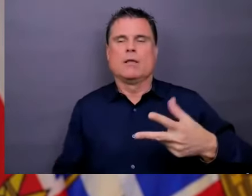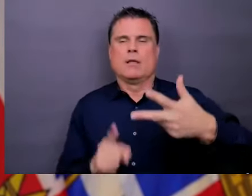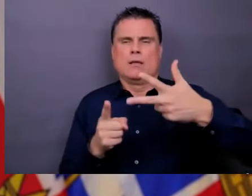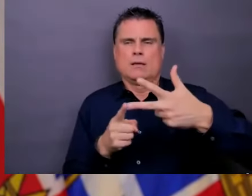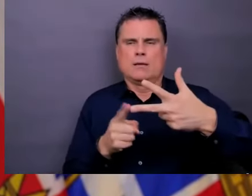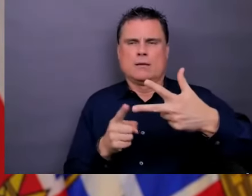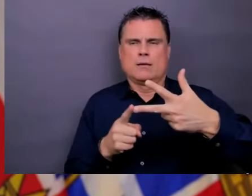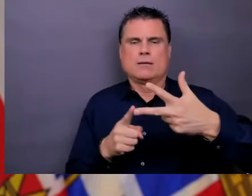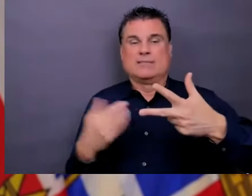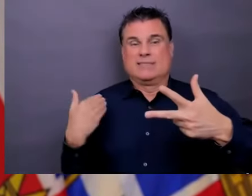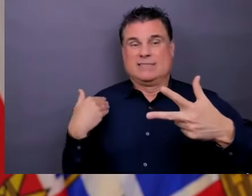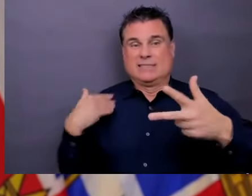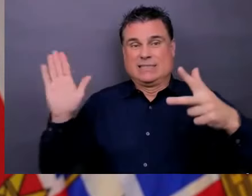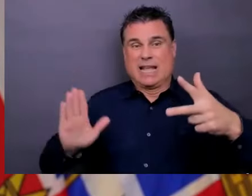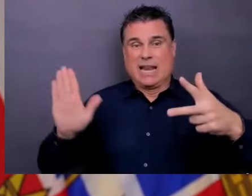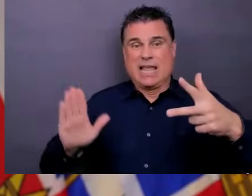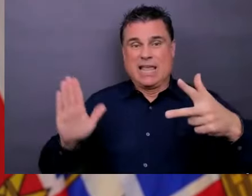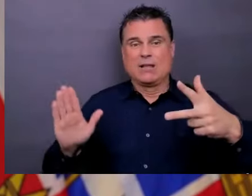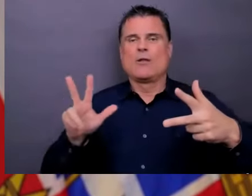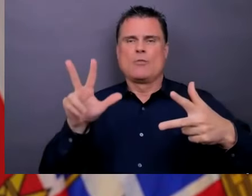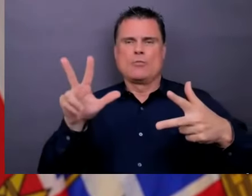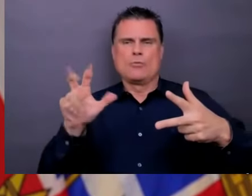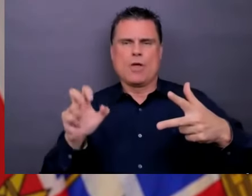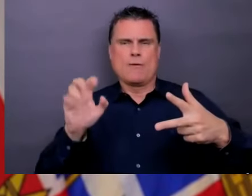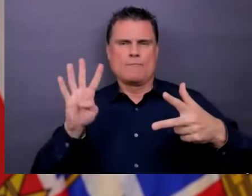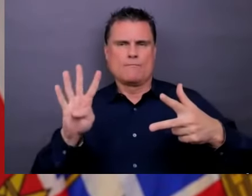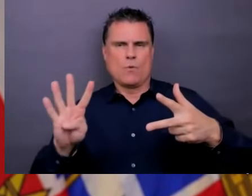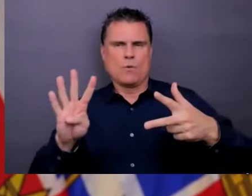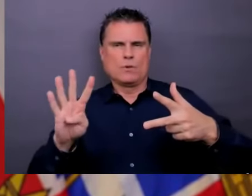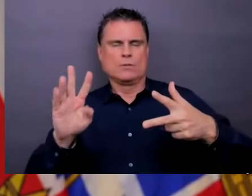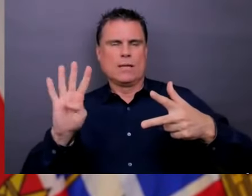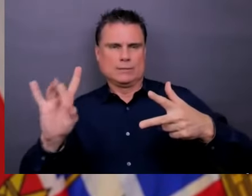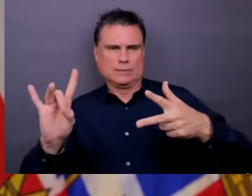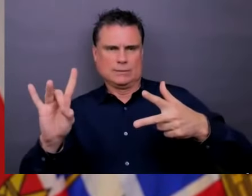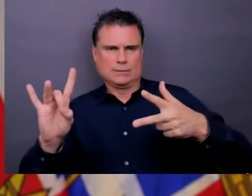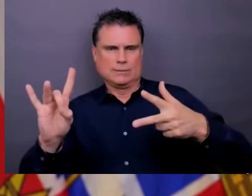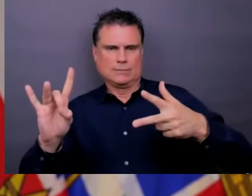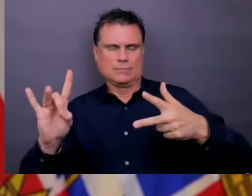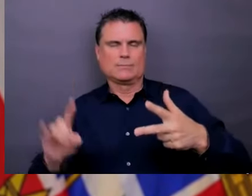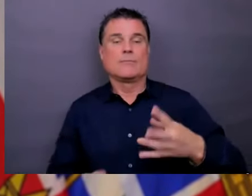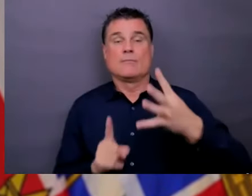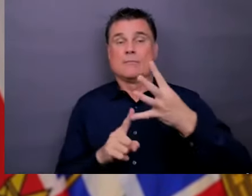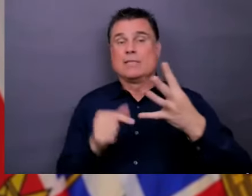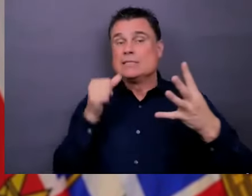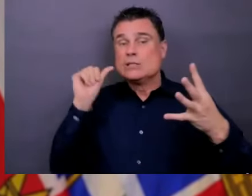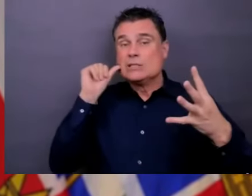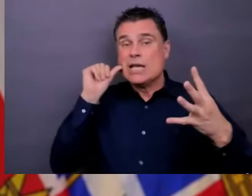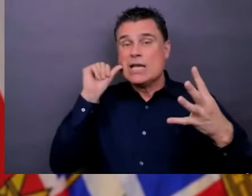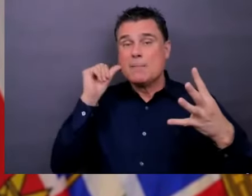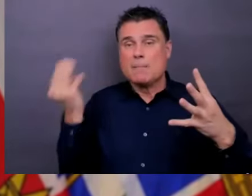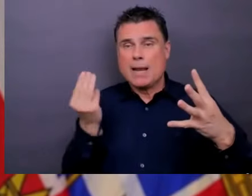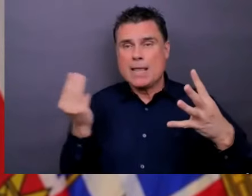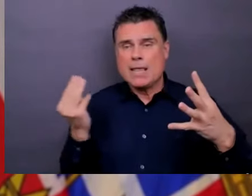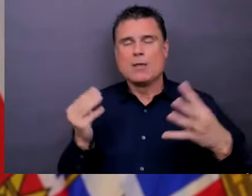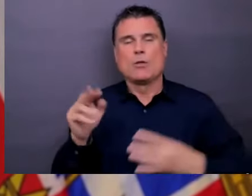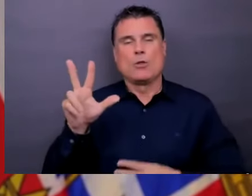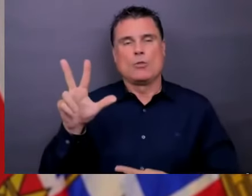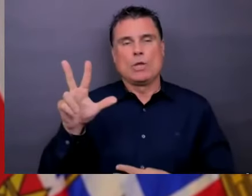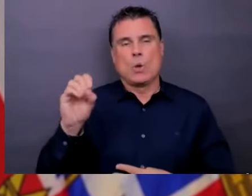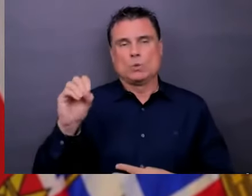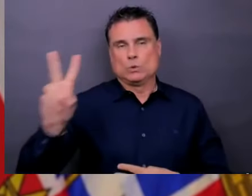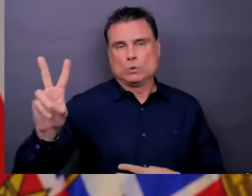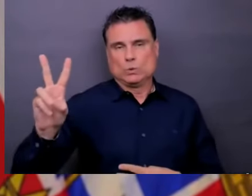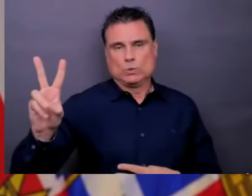Sunday and Monday, 348 people were diagnosed with COVID-19. In the last 24 hours, we've had